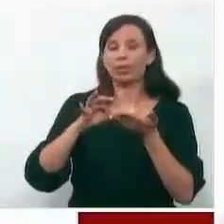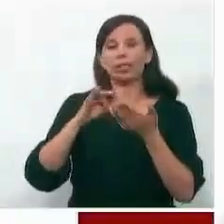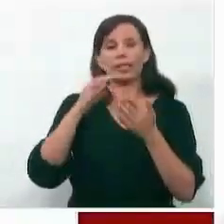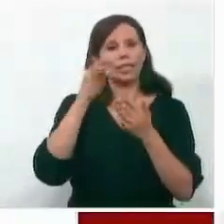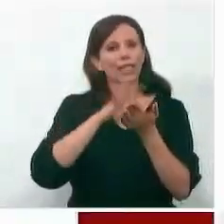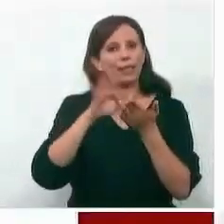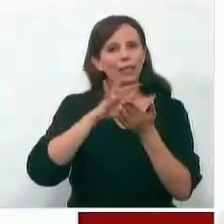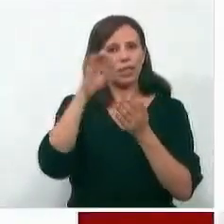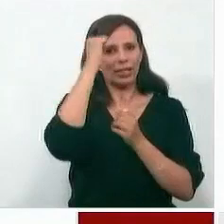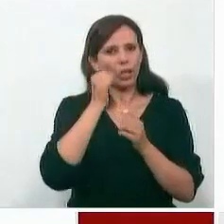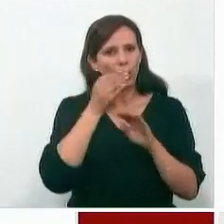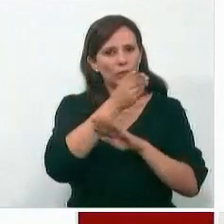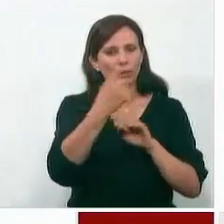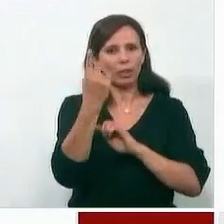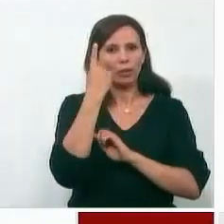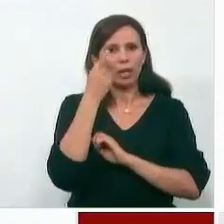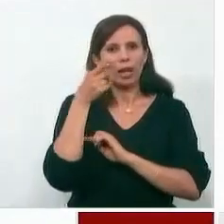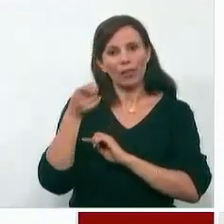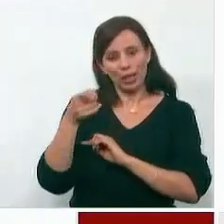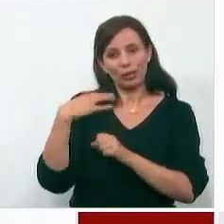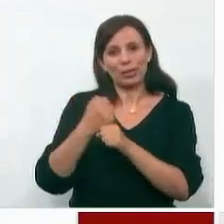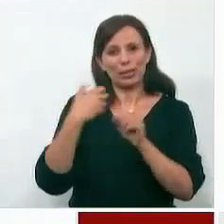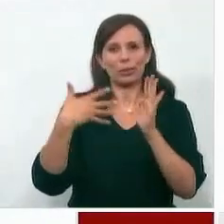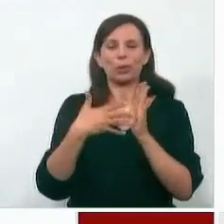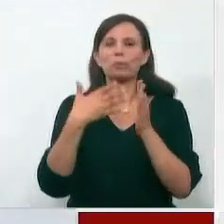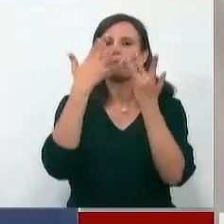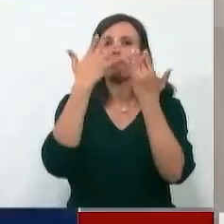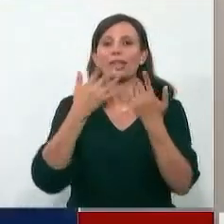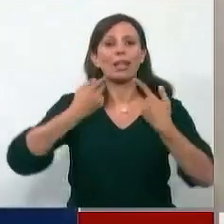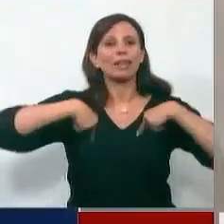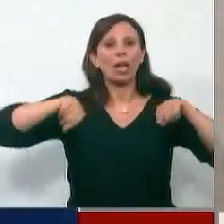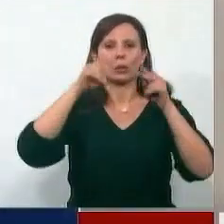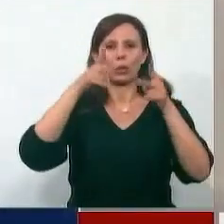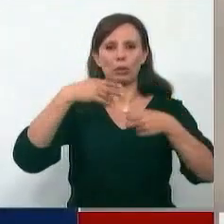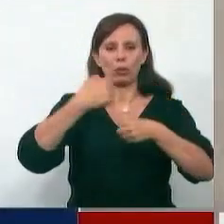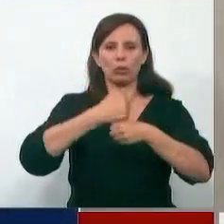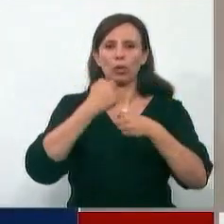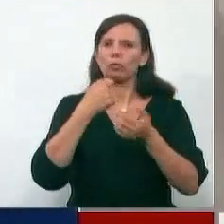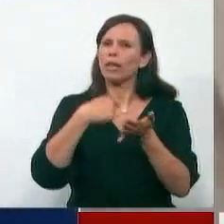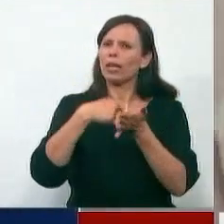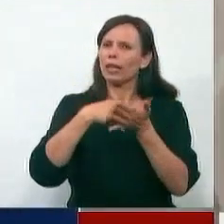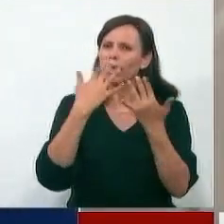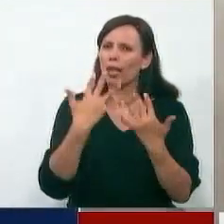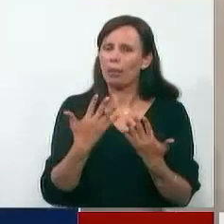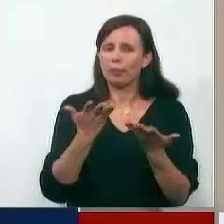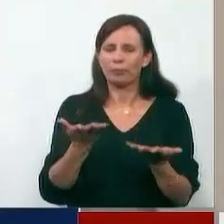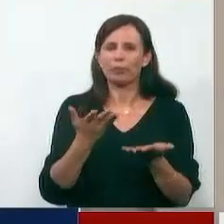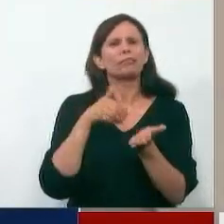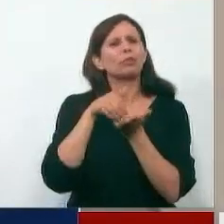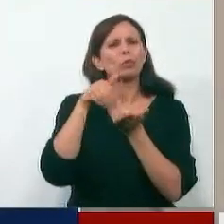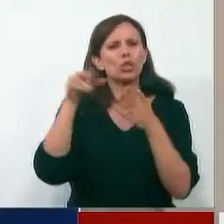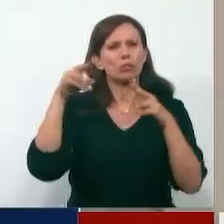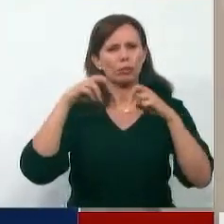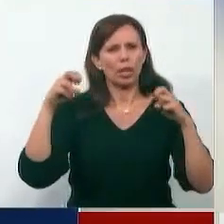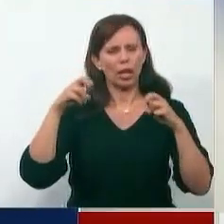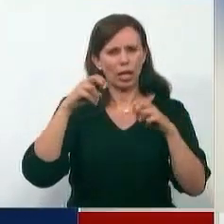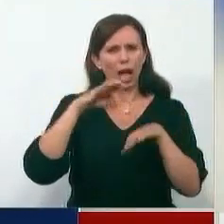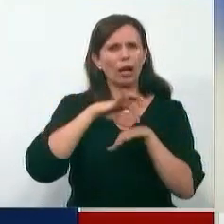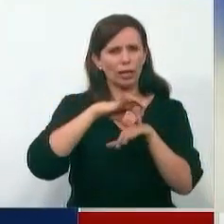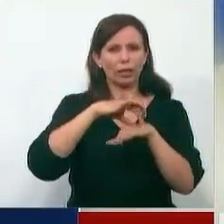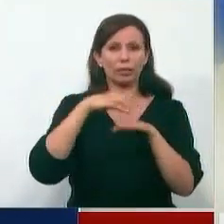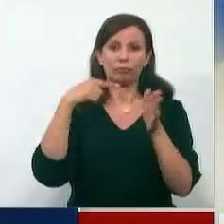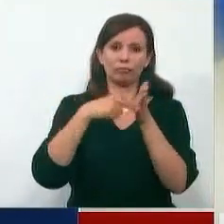tests. To each their own. When will we be able to take these tests and what will it cost? They are currently continuing clinical